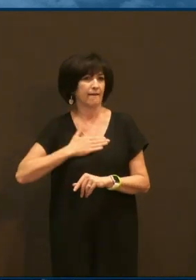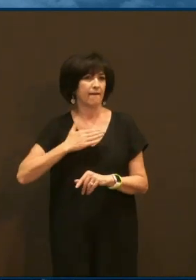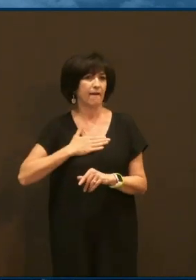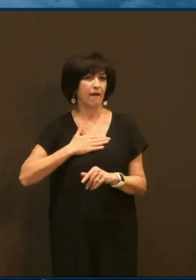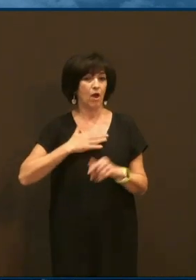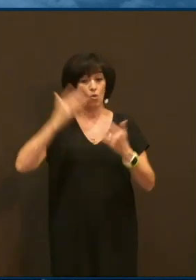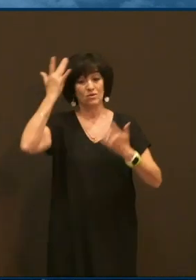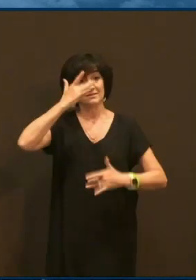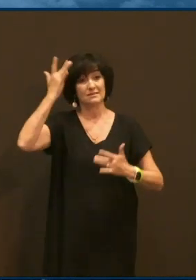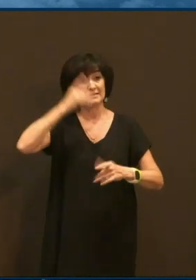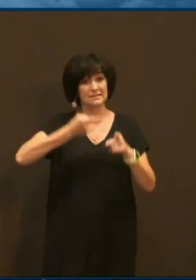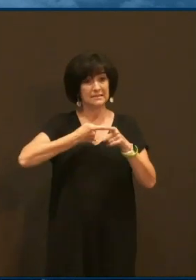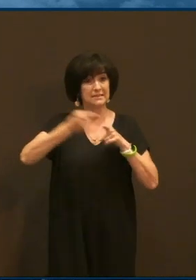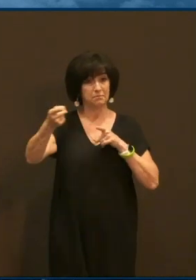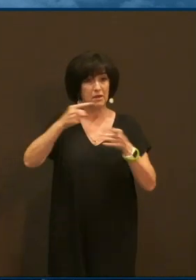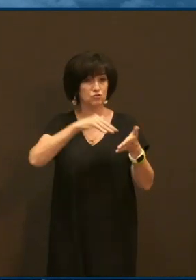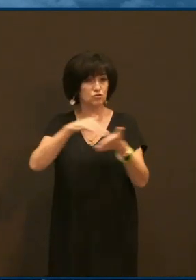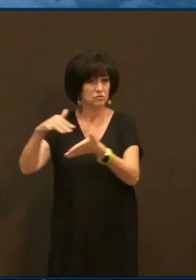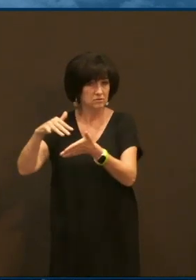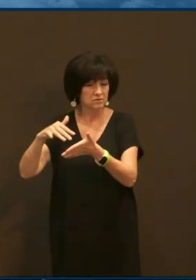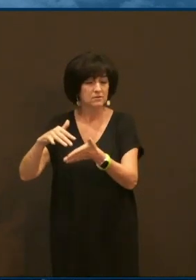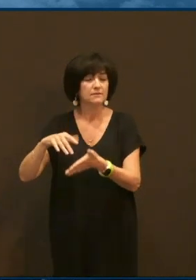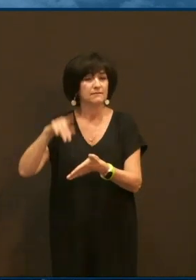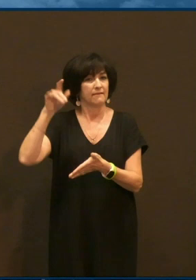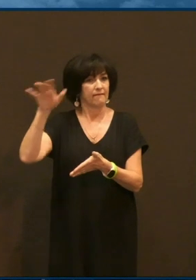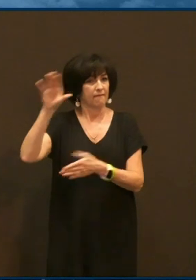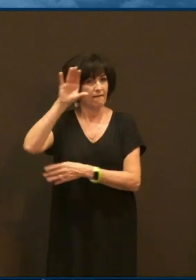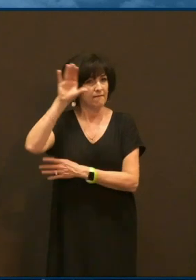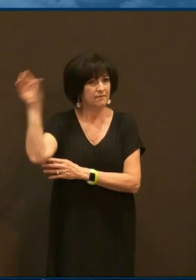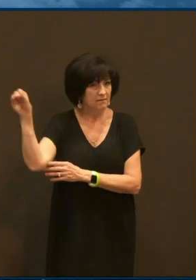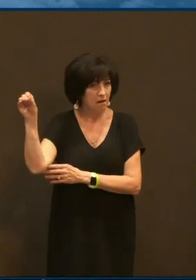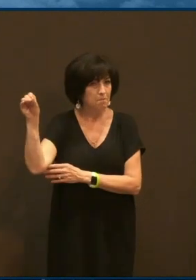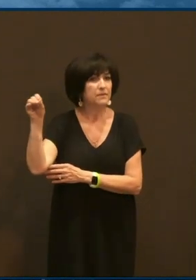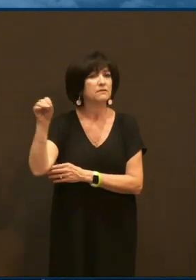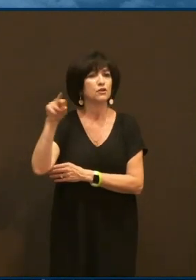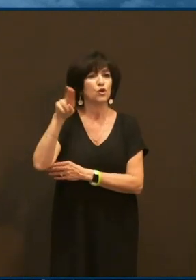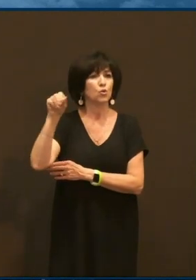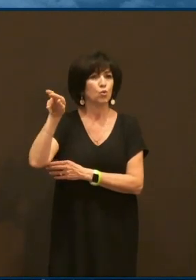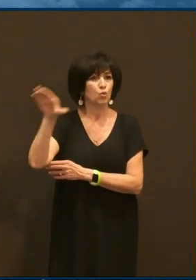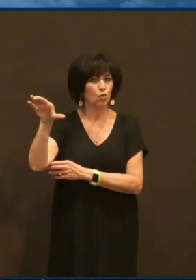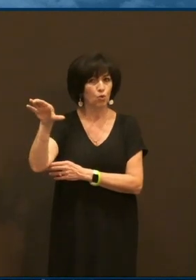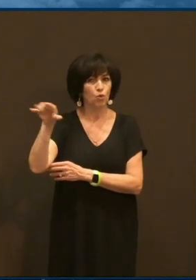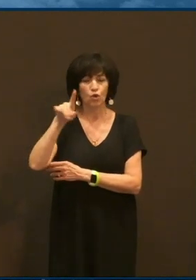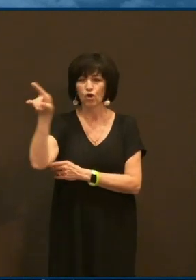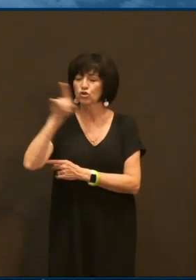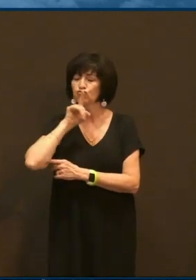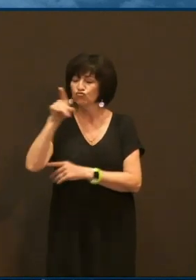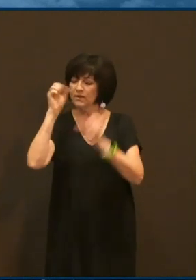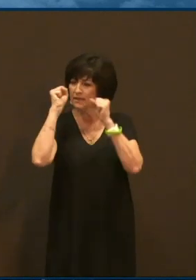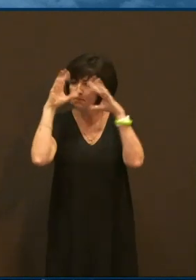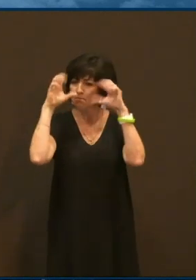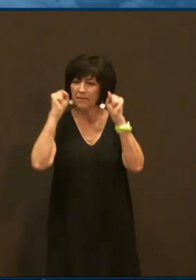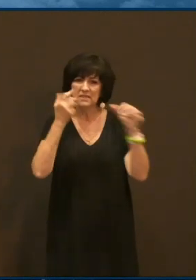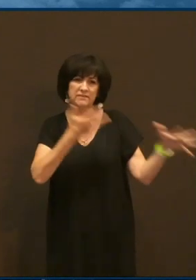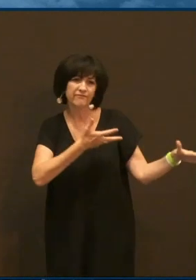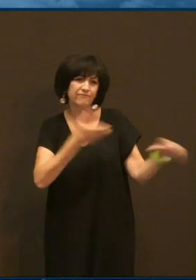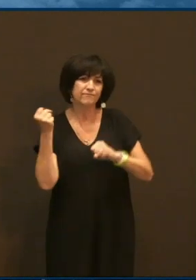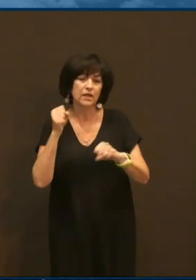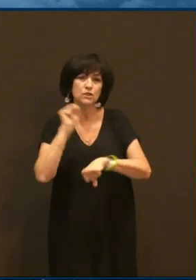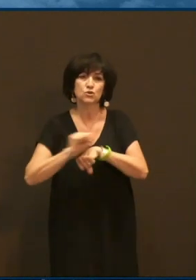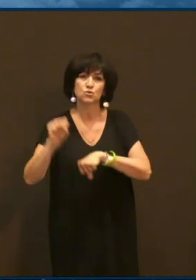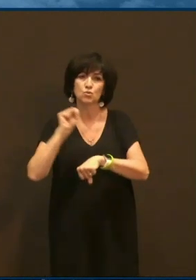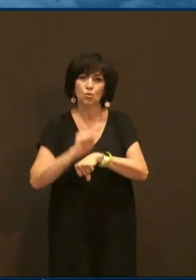epidemiologist, HMA, NORC, and Innovational for the most amazingly quick work I have ever